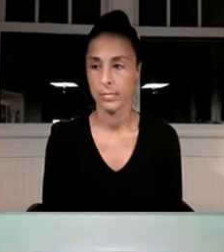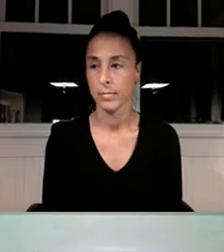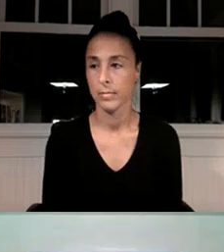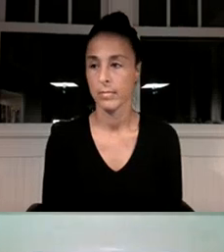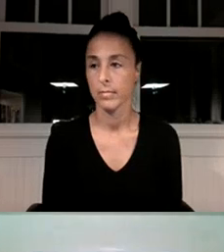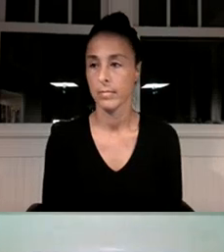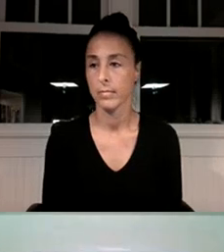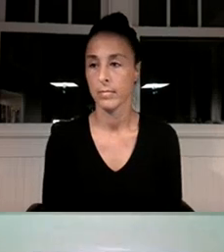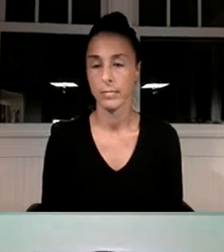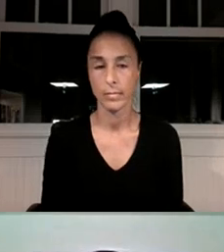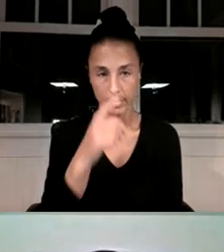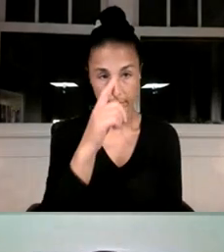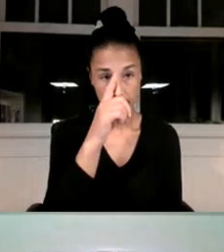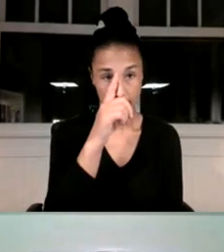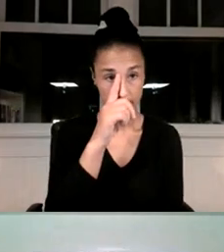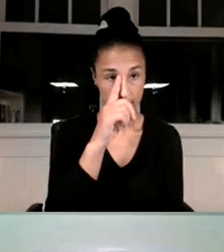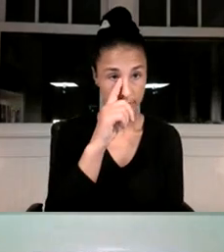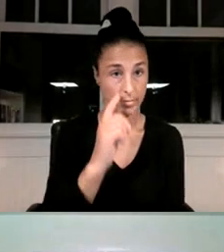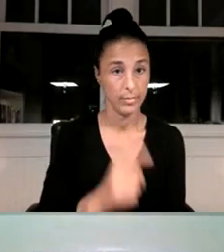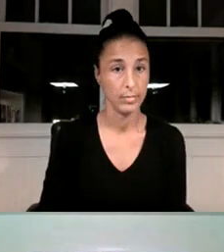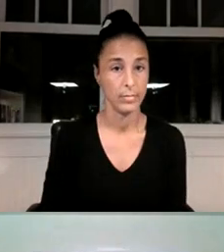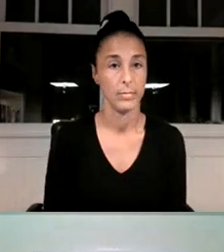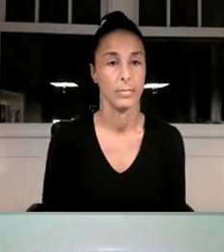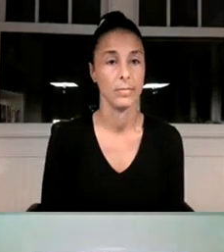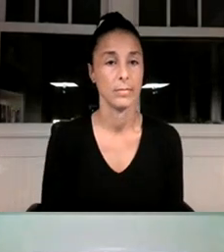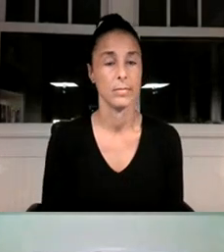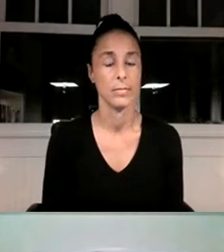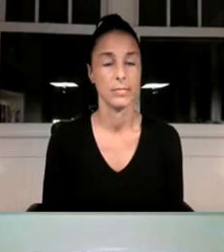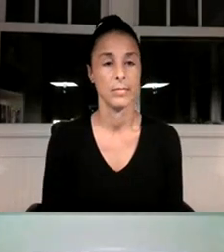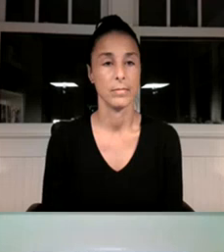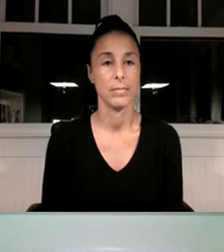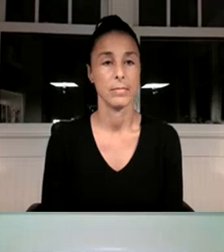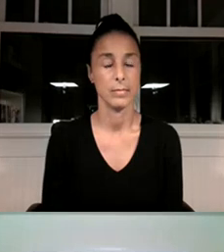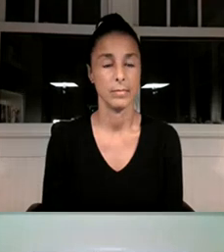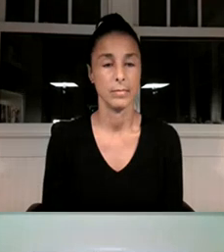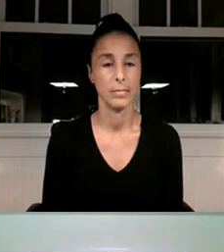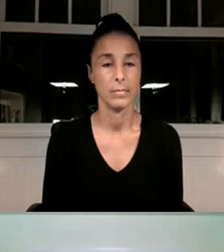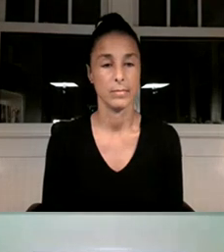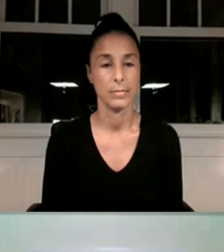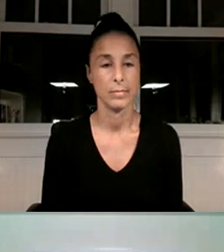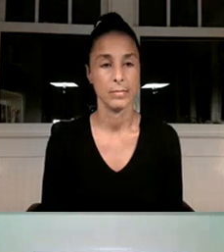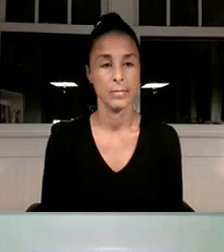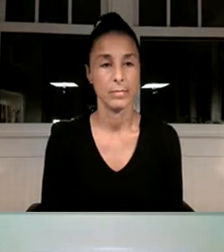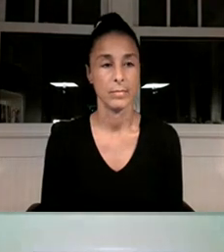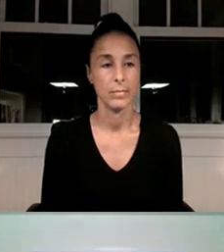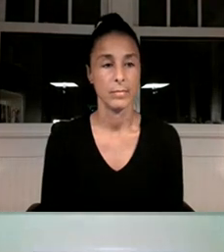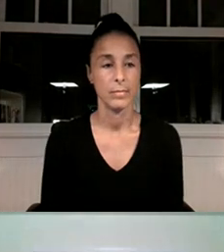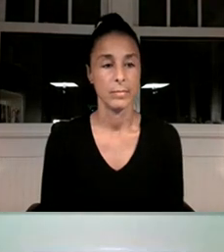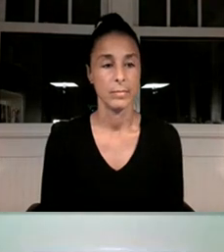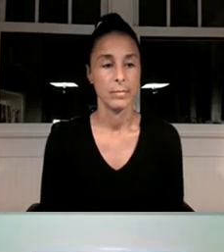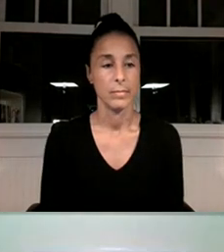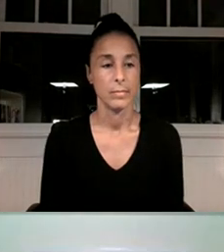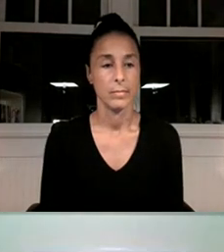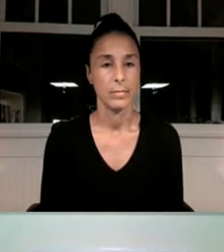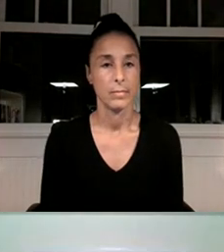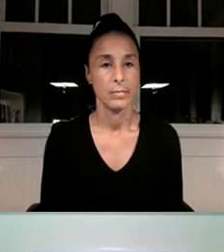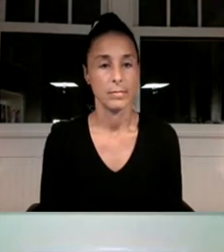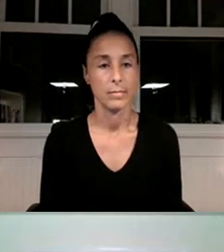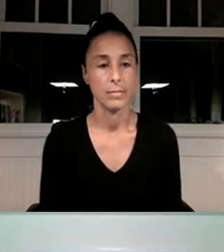where you see a lot of vacancy, is that we have a lot of obsolete retail, whether the spaces are not tall enough, whether they don't have the right venting,